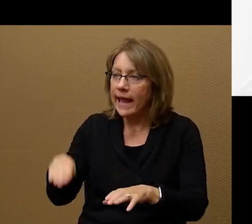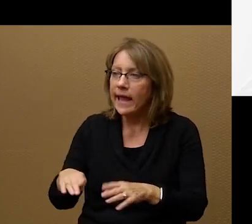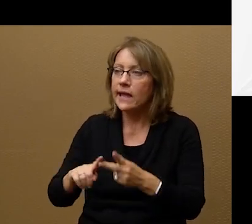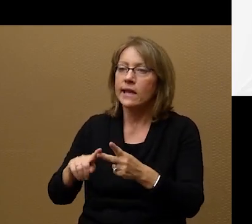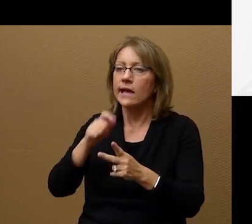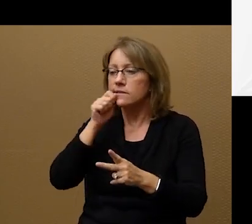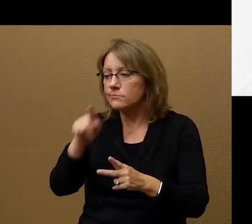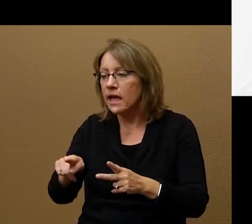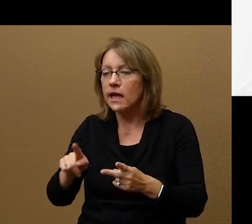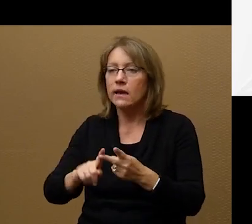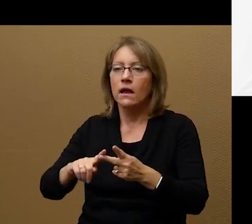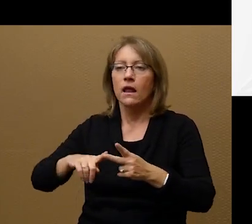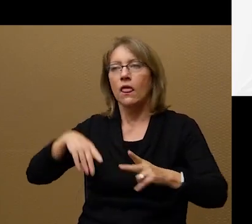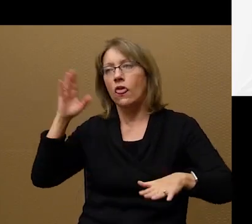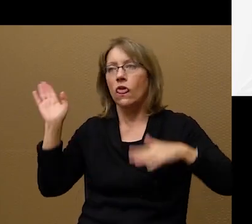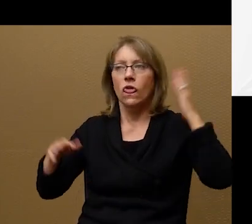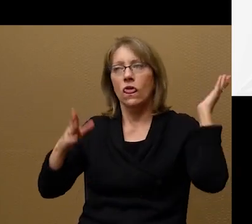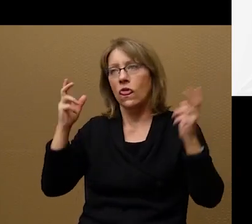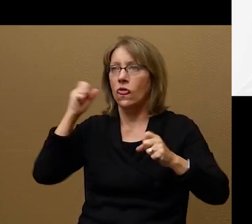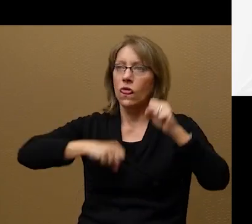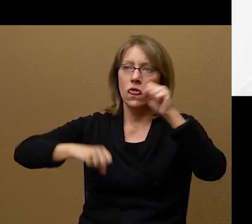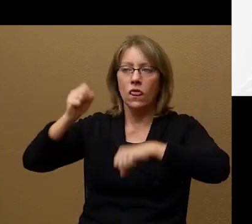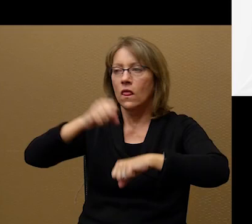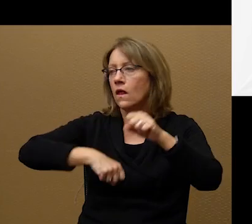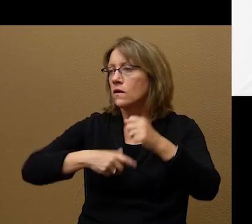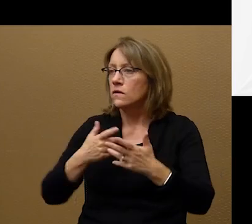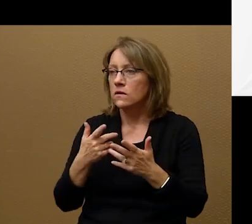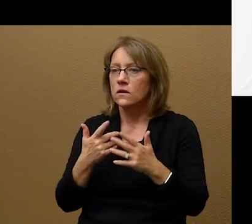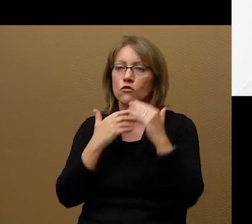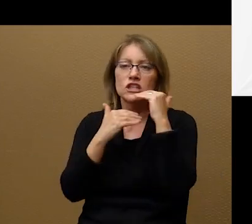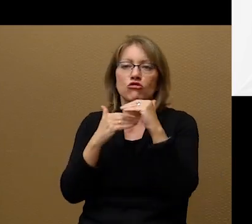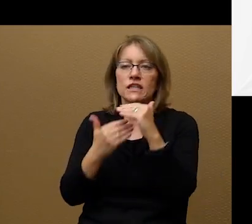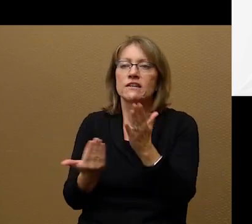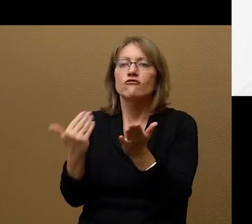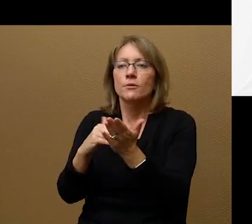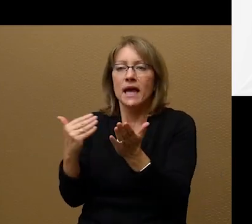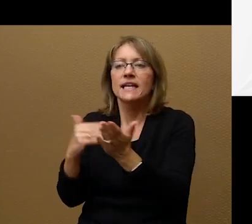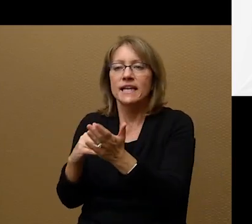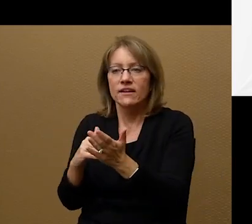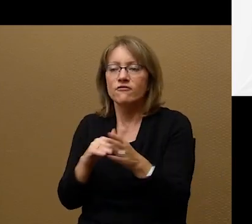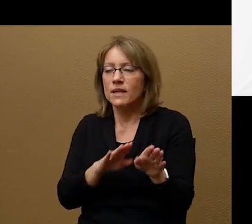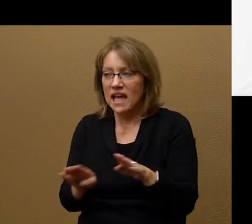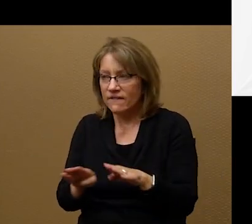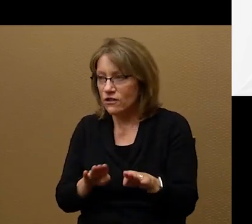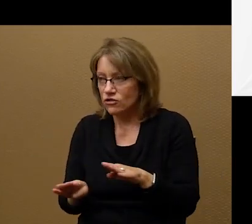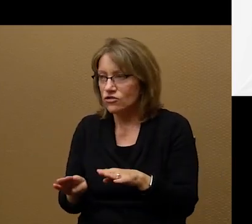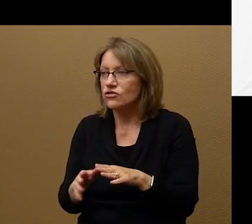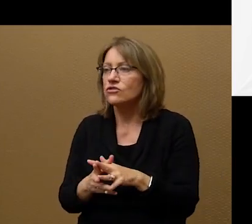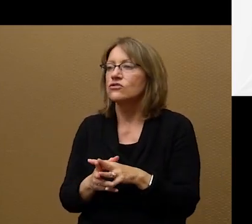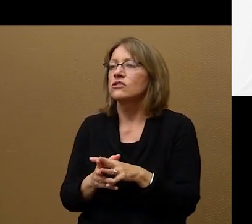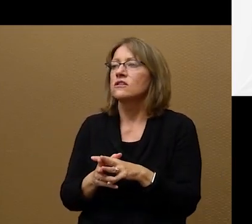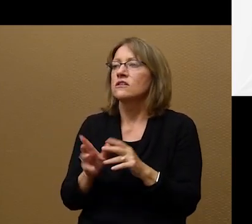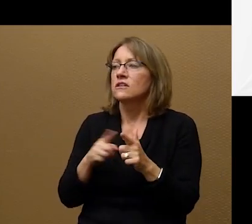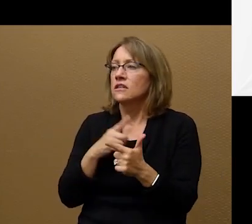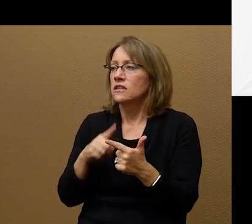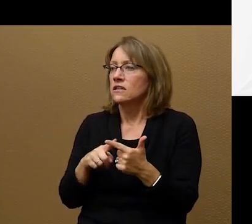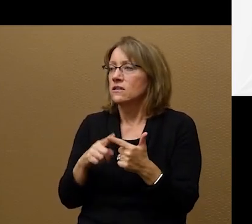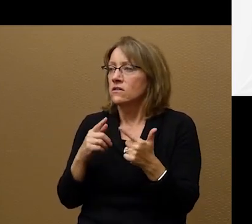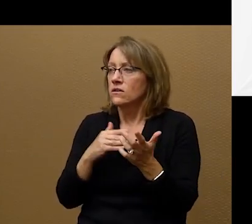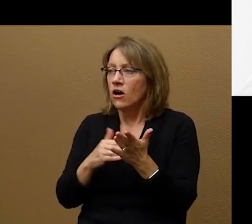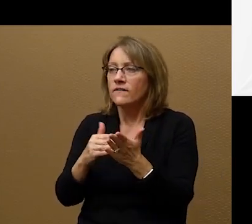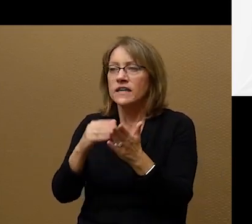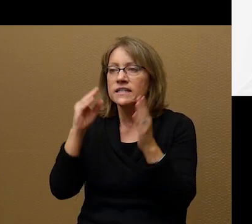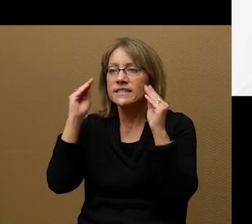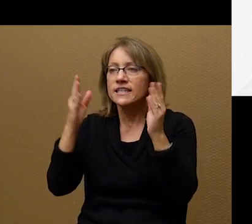the swinging of arms, the restricted, repetitive behaviors. And then a lot of teachers